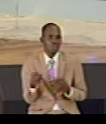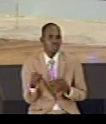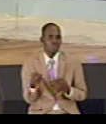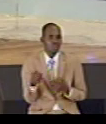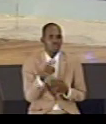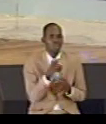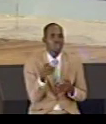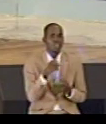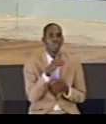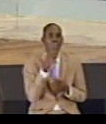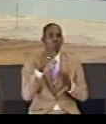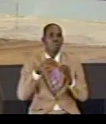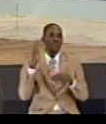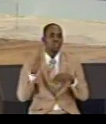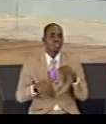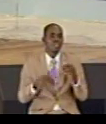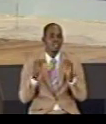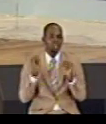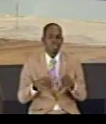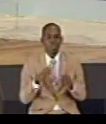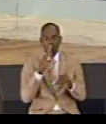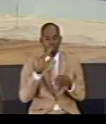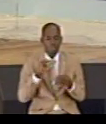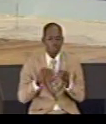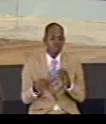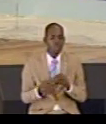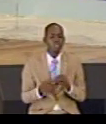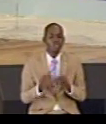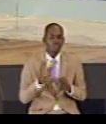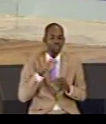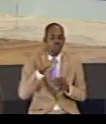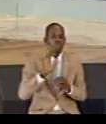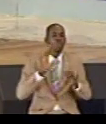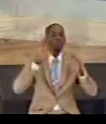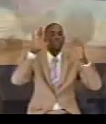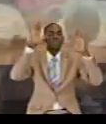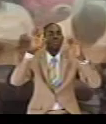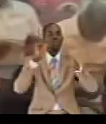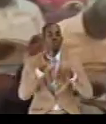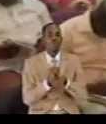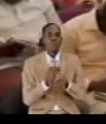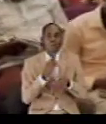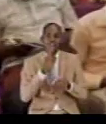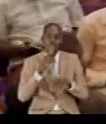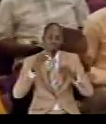can be numbered. Your miracles, innumerable.